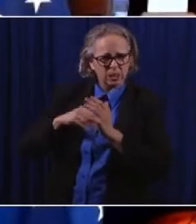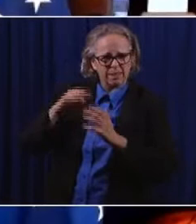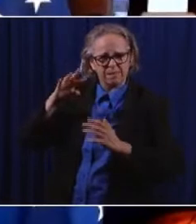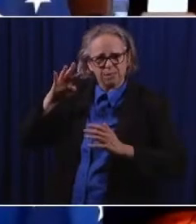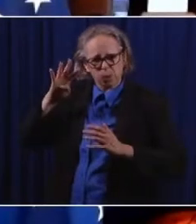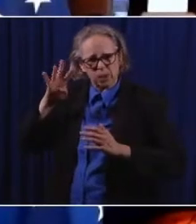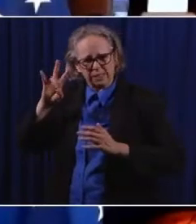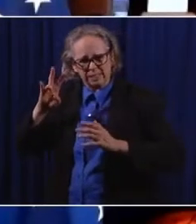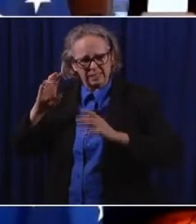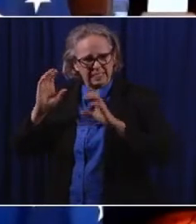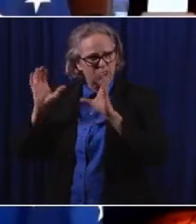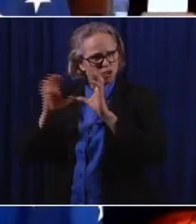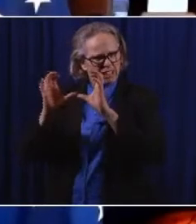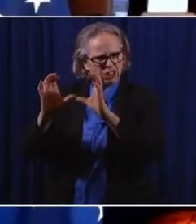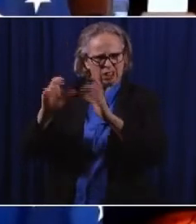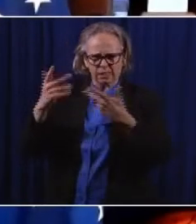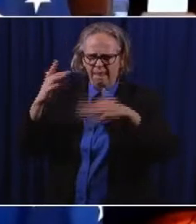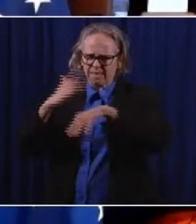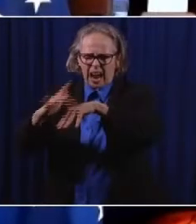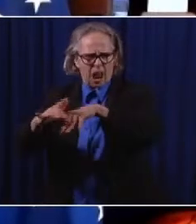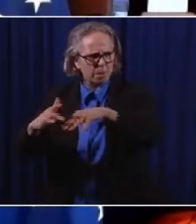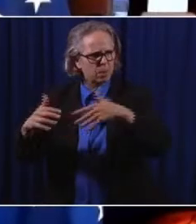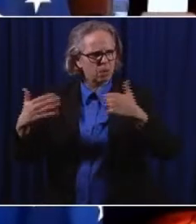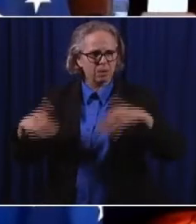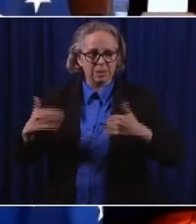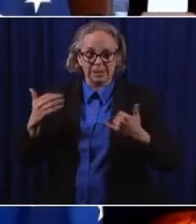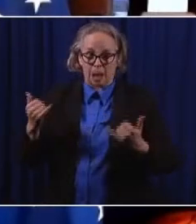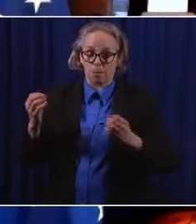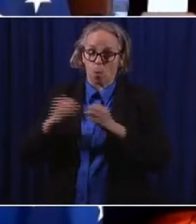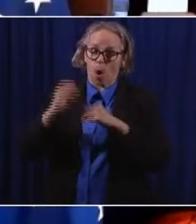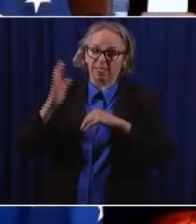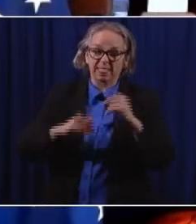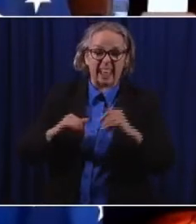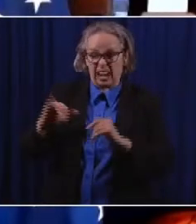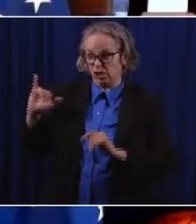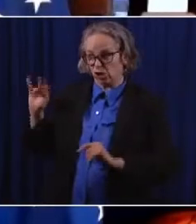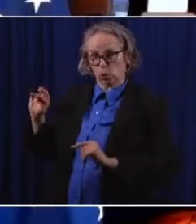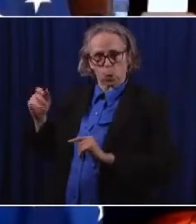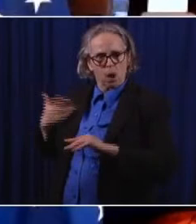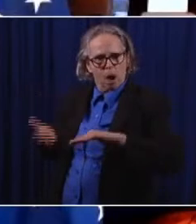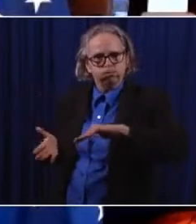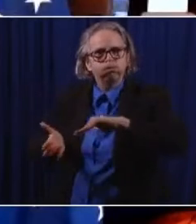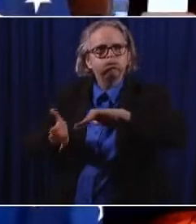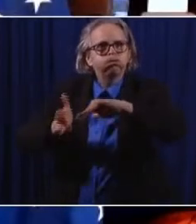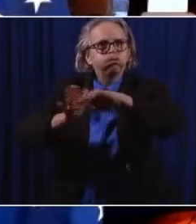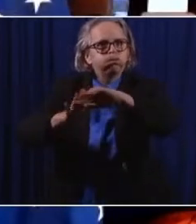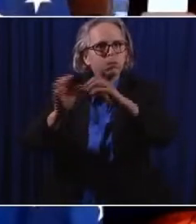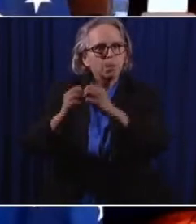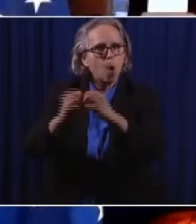more than the June round. For reference, we had 3,241 credentials in June. We had